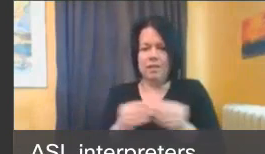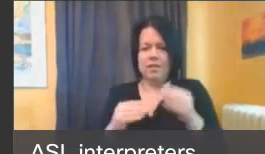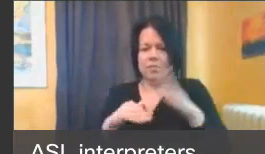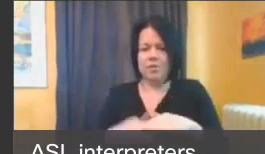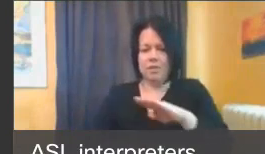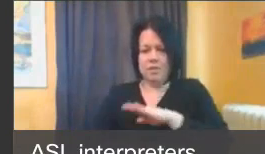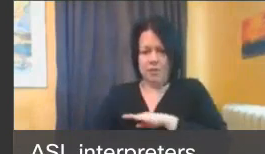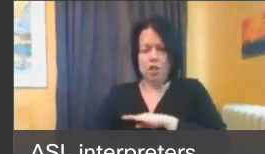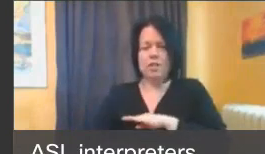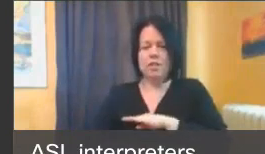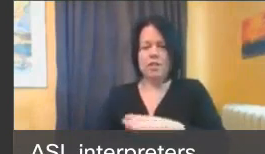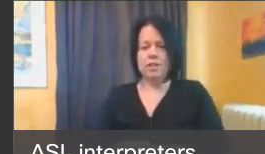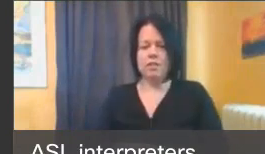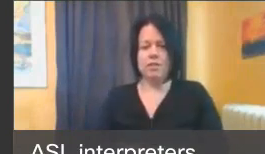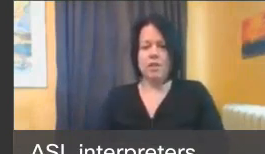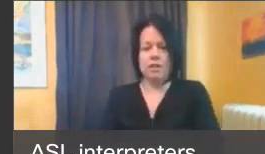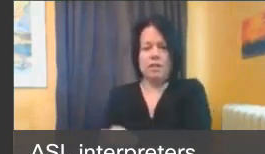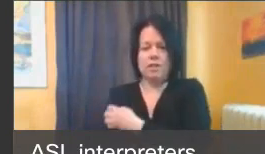well.